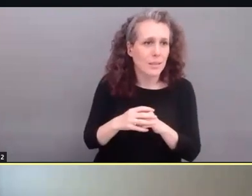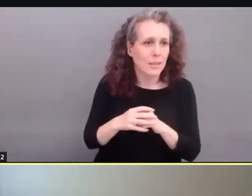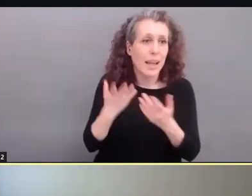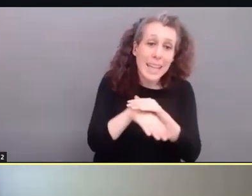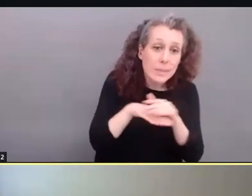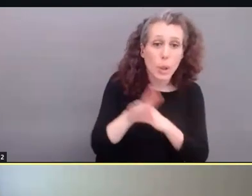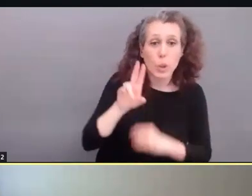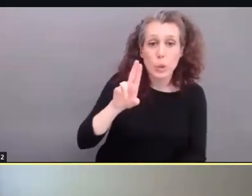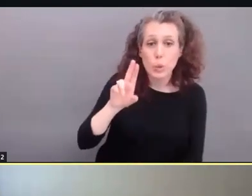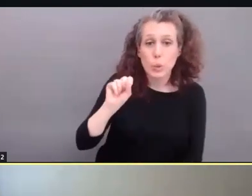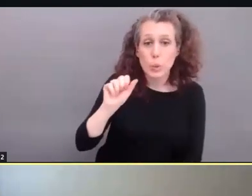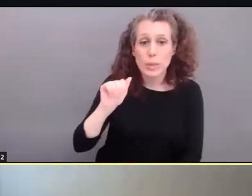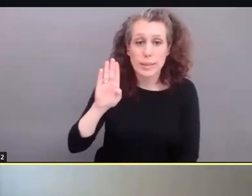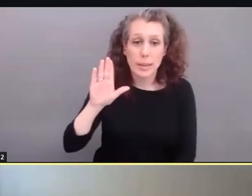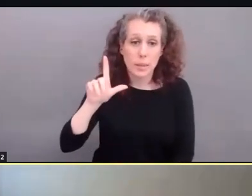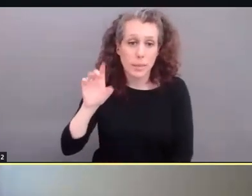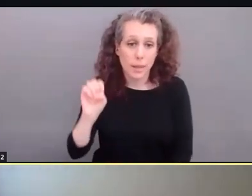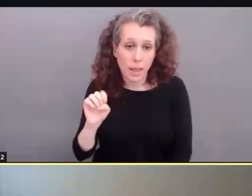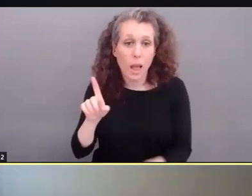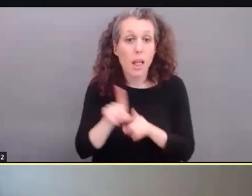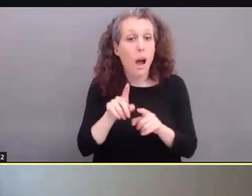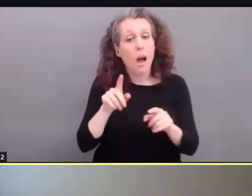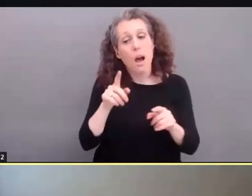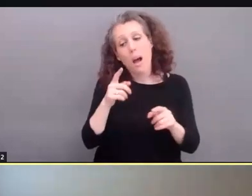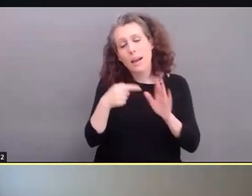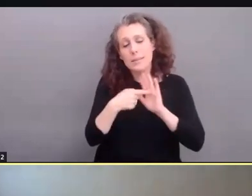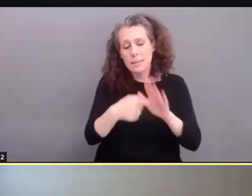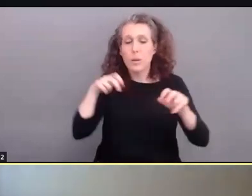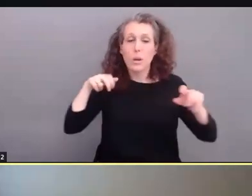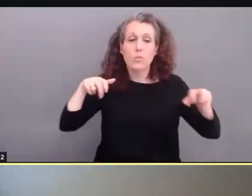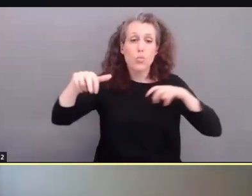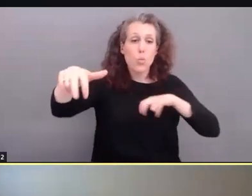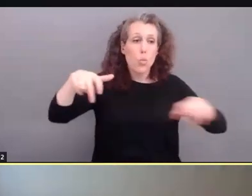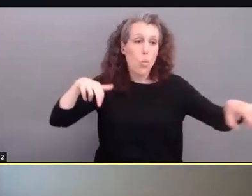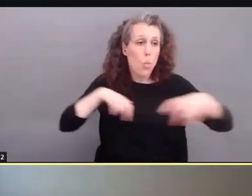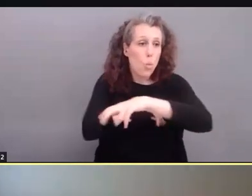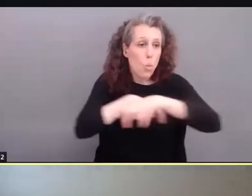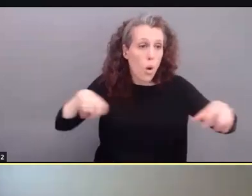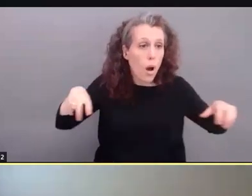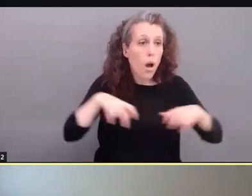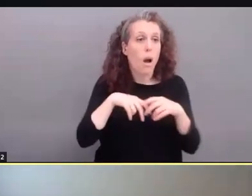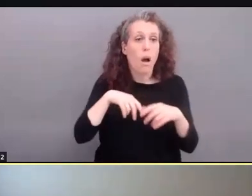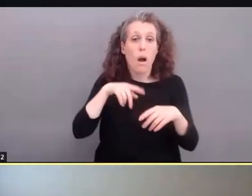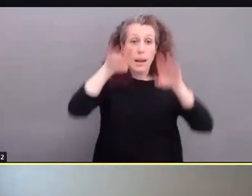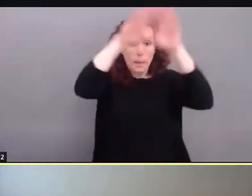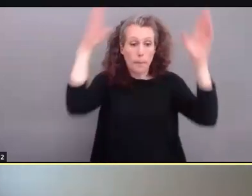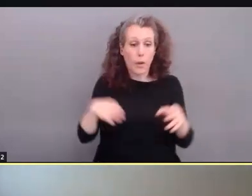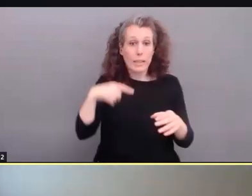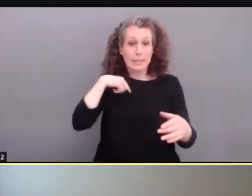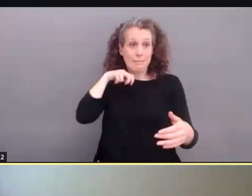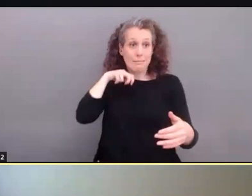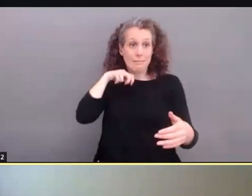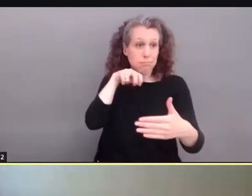built environments. We mentioned pedestrian areas, approach to the building, entrances, routes, horizontal circulation, vertical